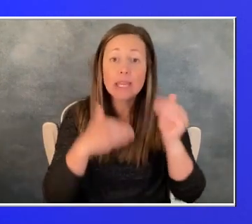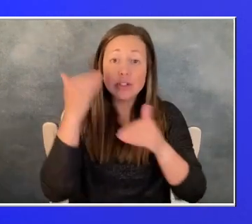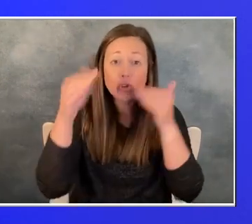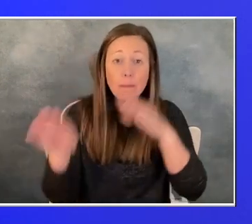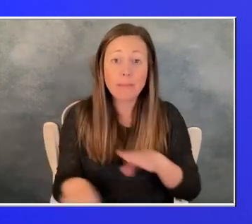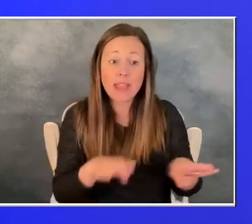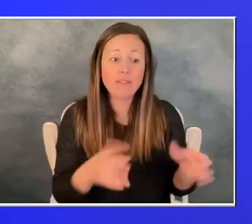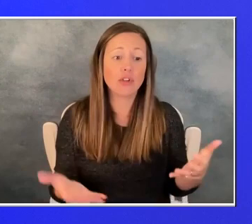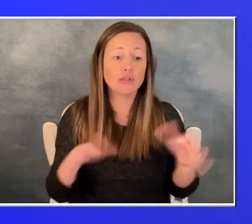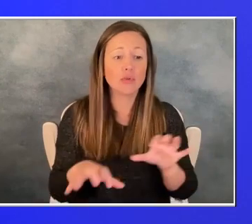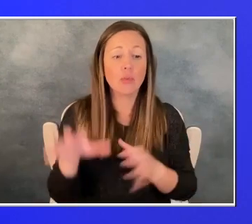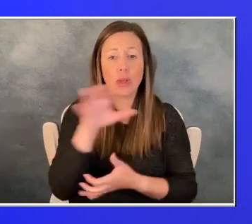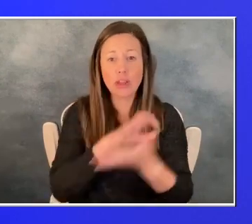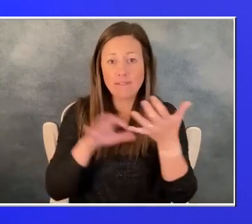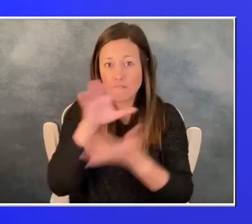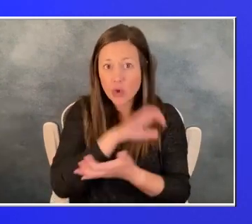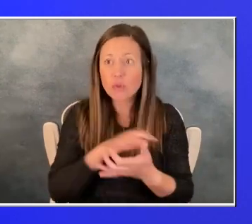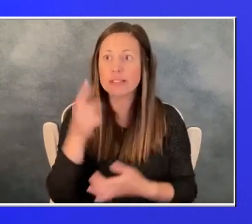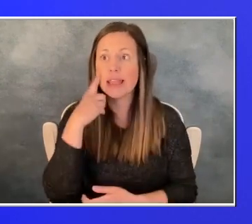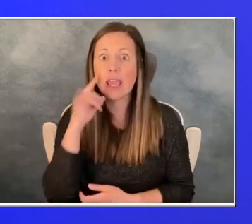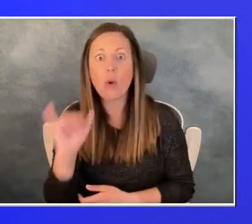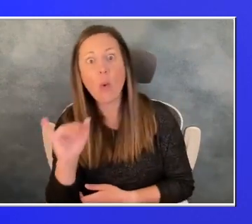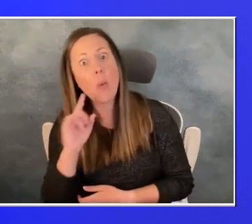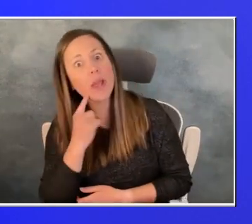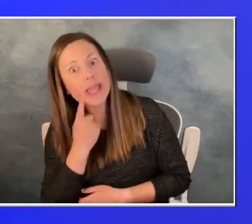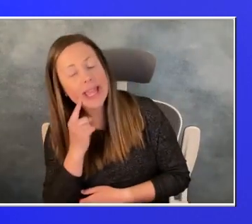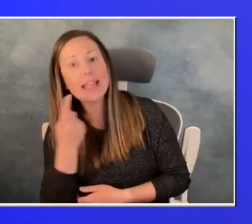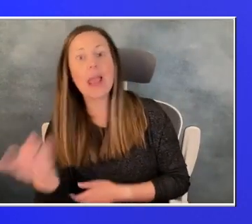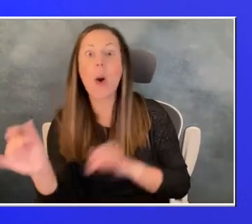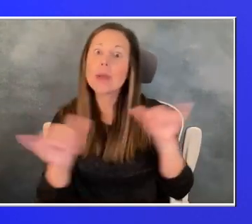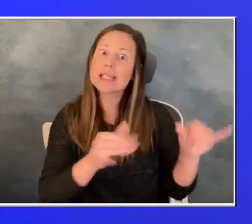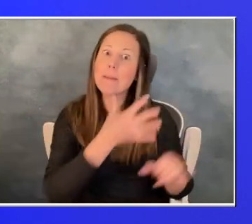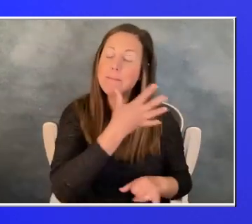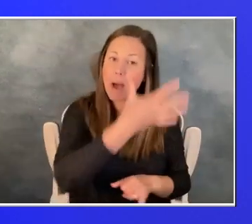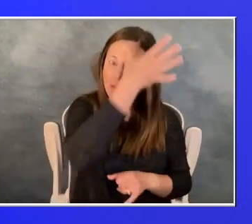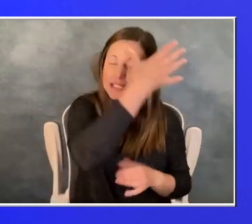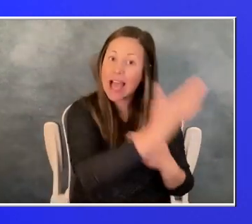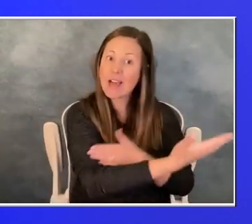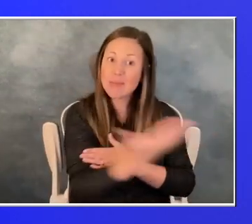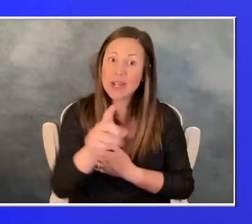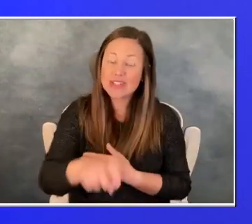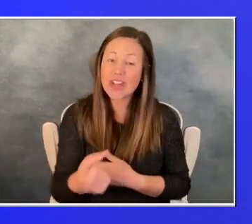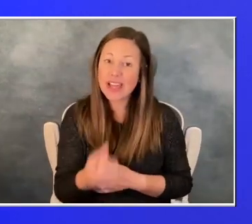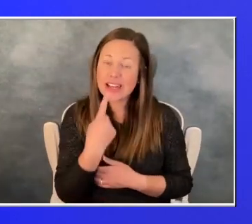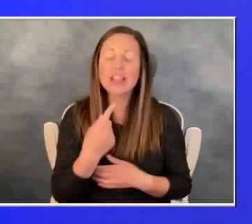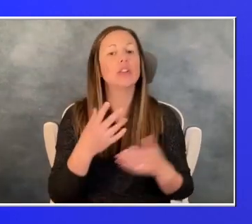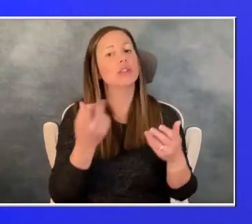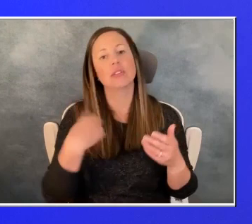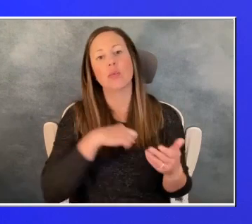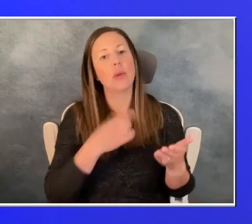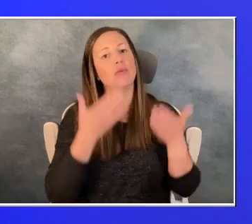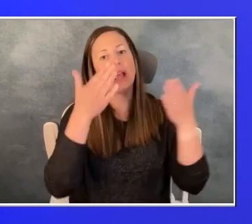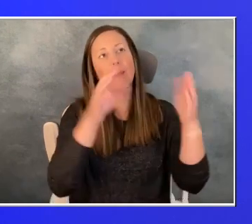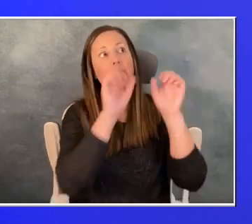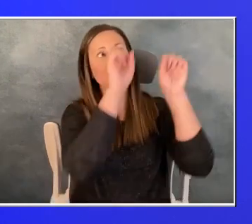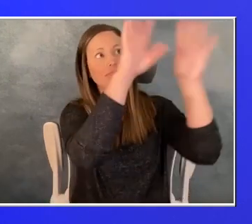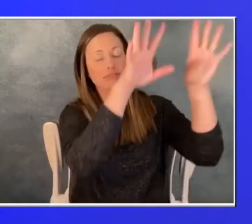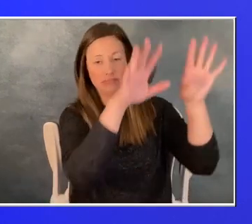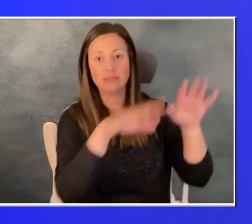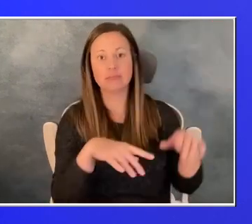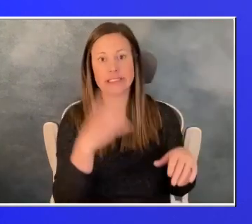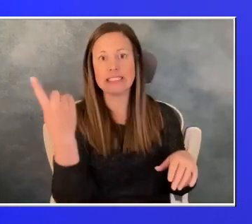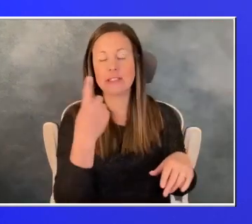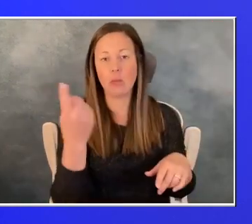that, oh, I should take this every morning like my mom or my dad does. So we recommend store them up and away, out of sight. Keep them in the